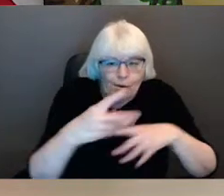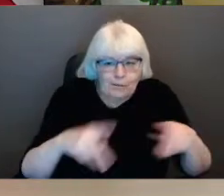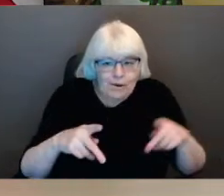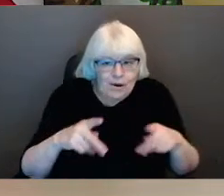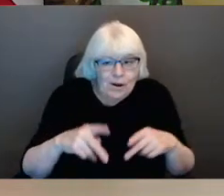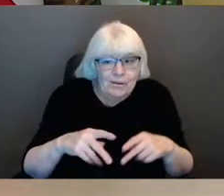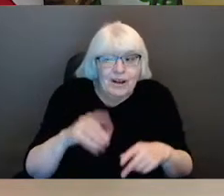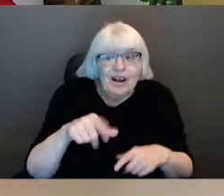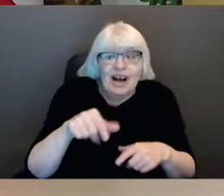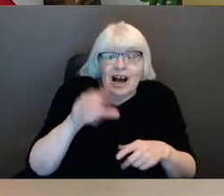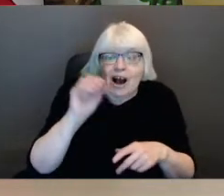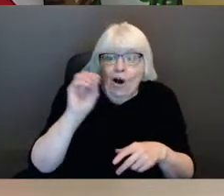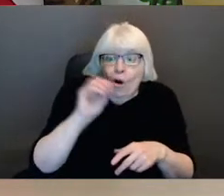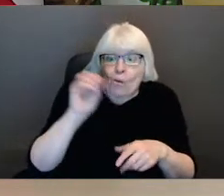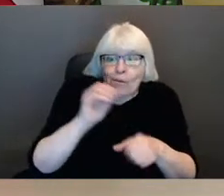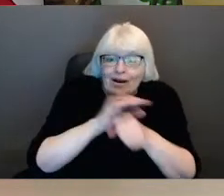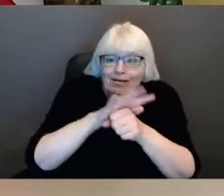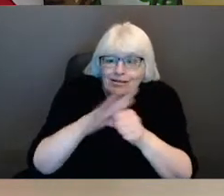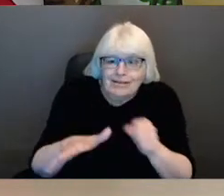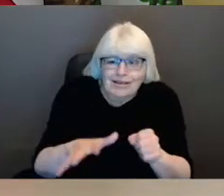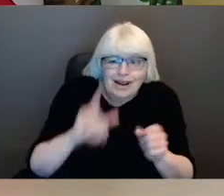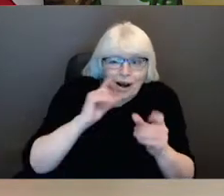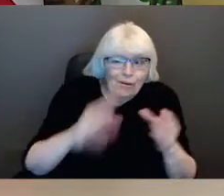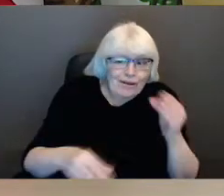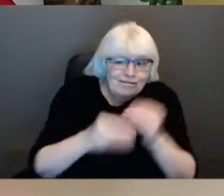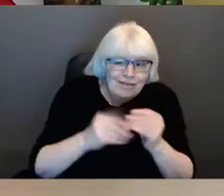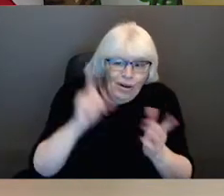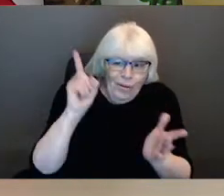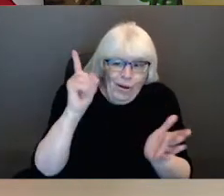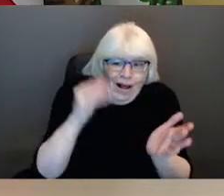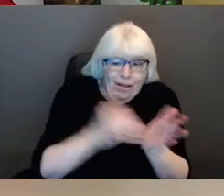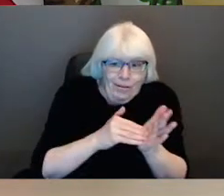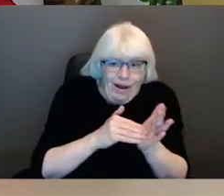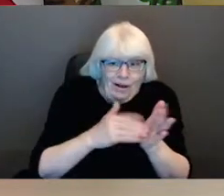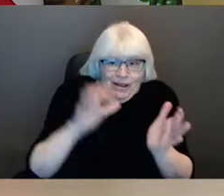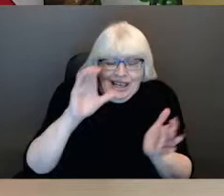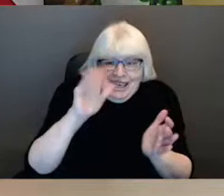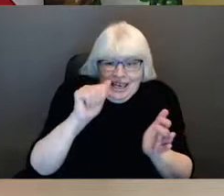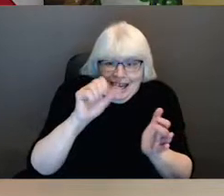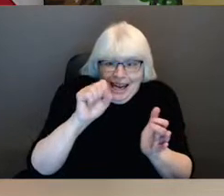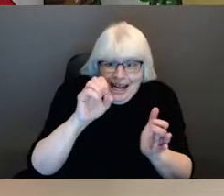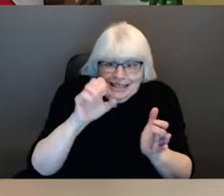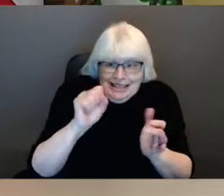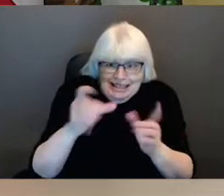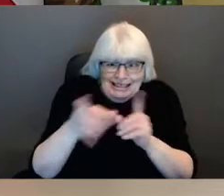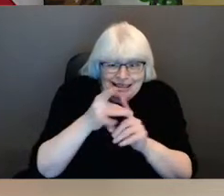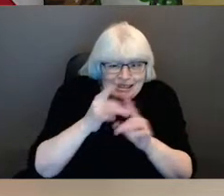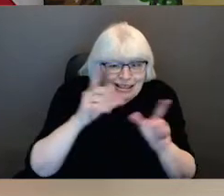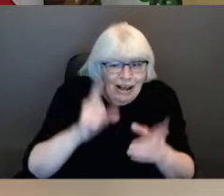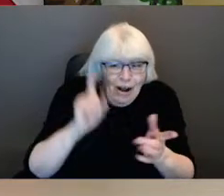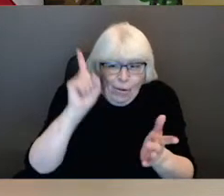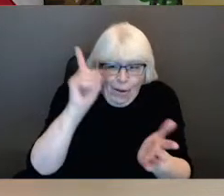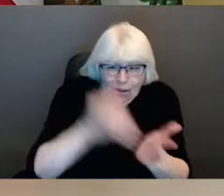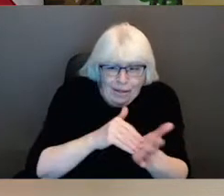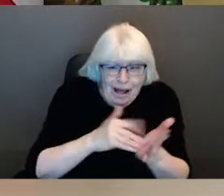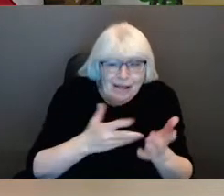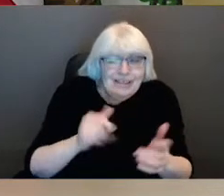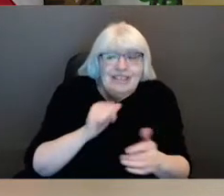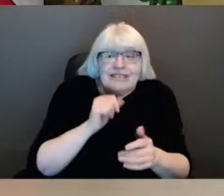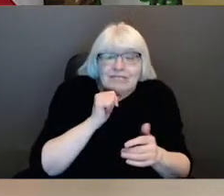cases per week in the province. And that doesn't include the additional number of people